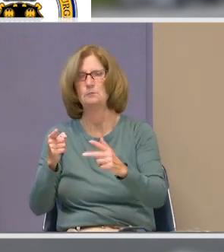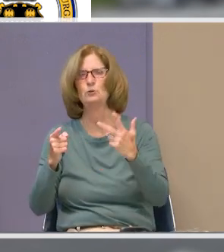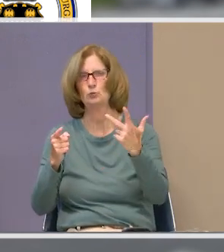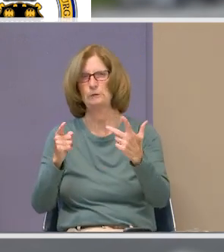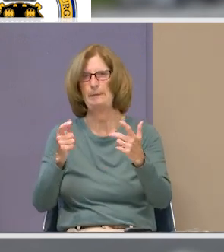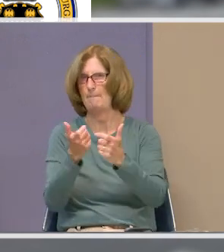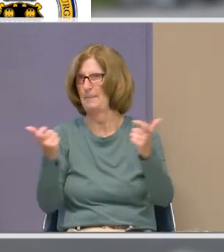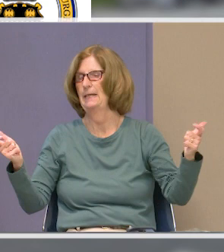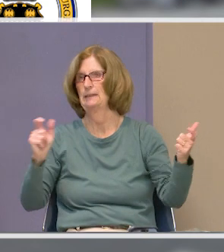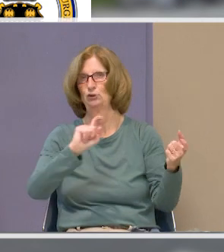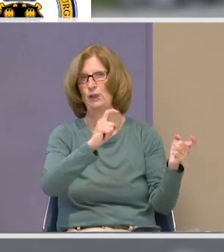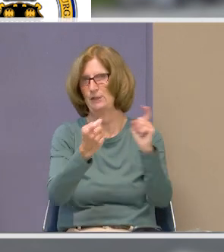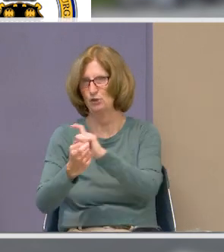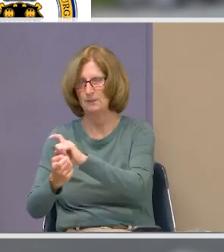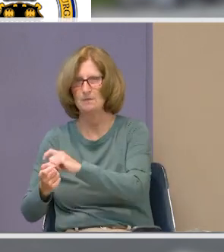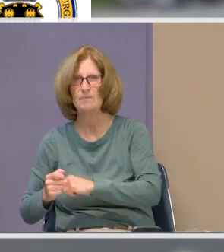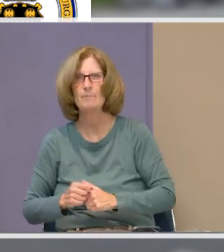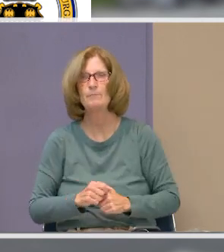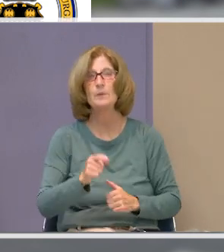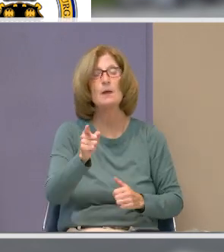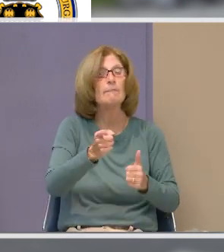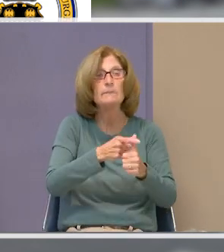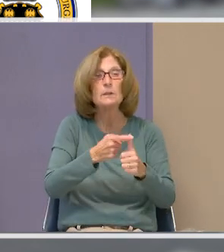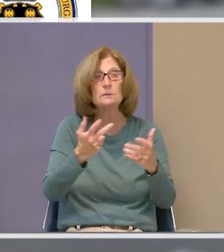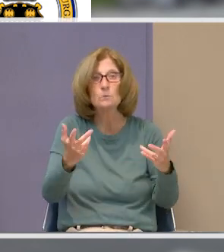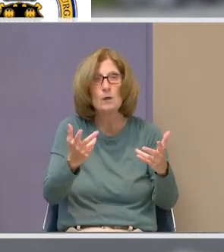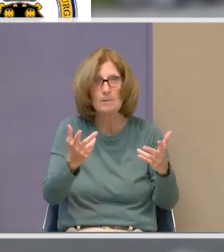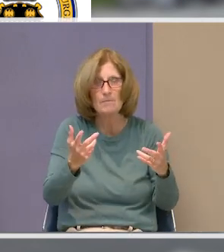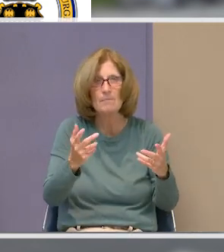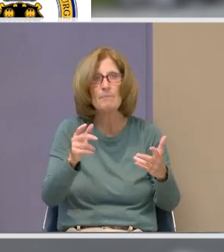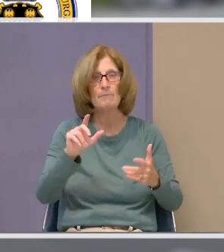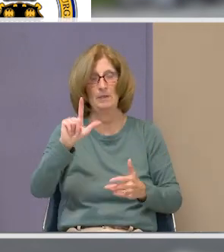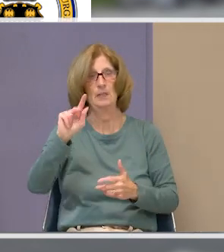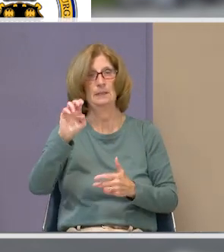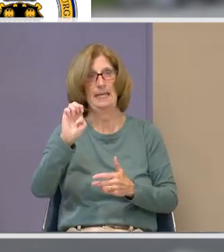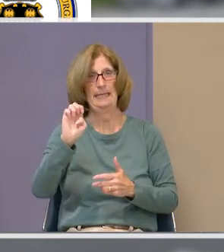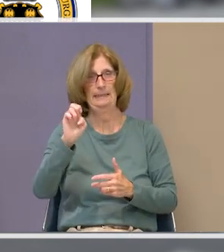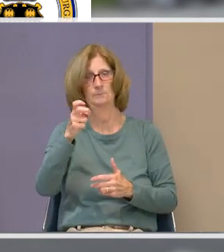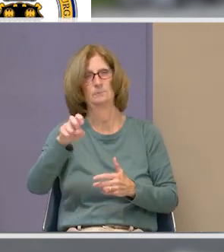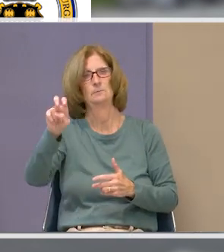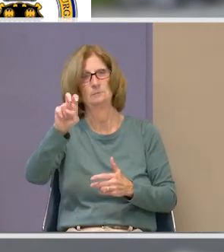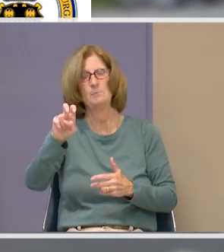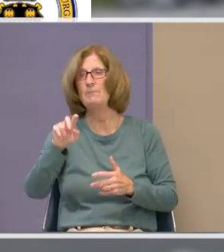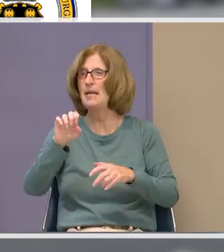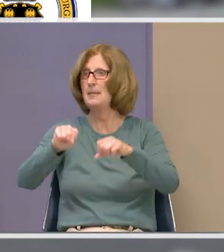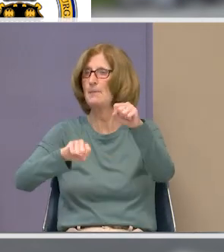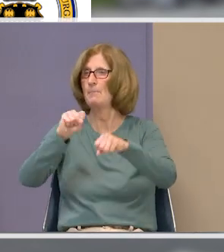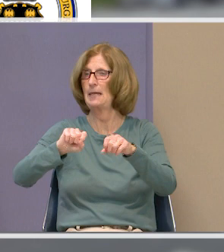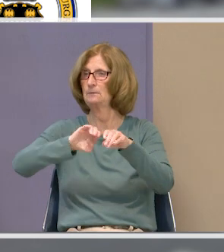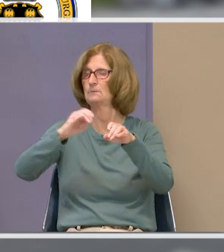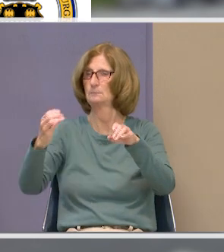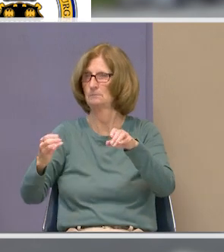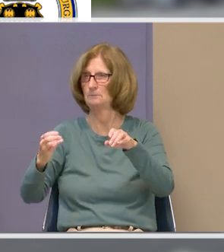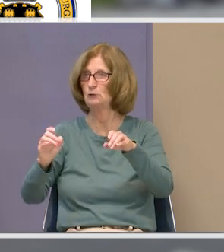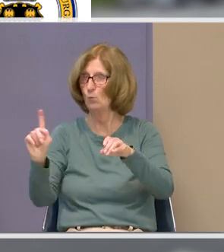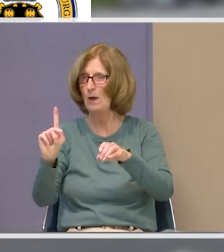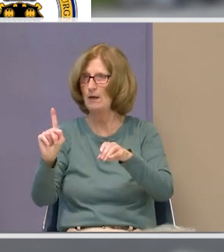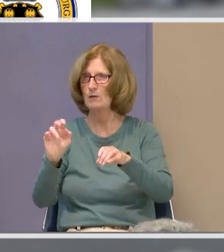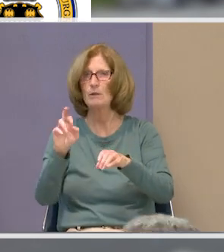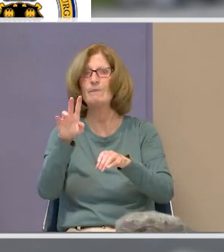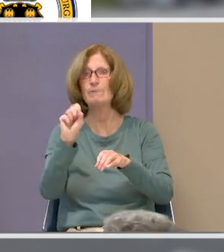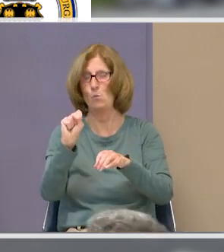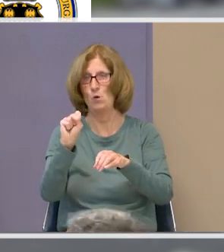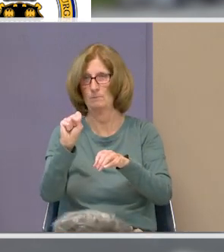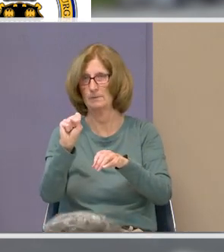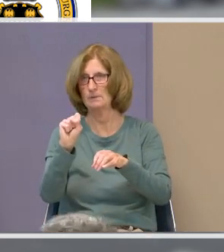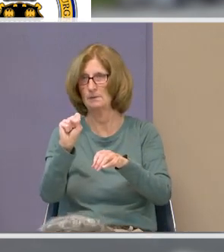that we're proposing. The first is this lane transition and a bike bump out on the Forbes Avenue eastbound approach.